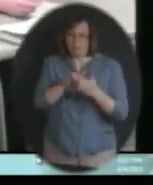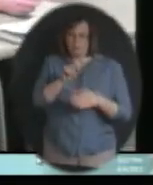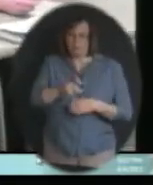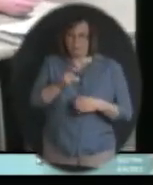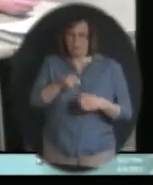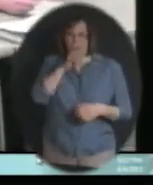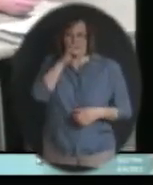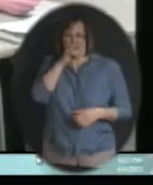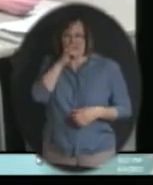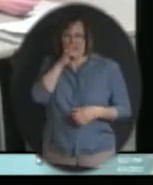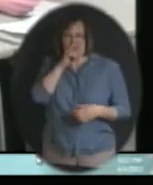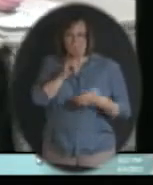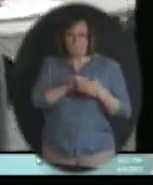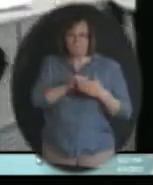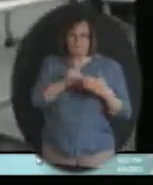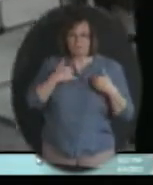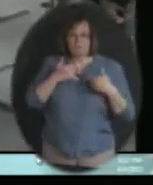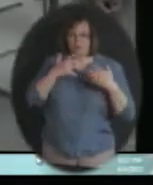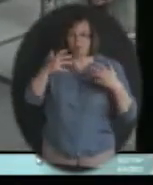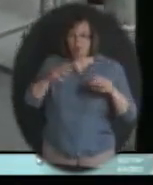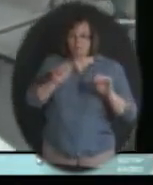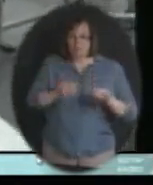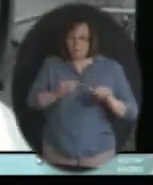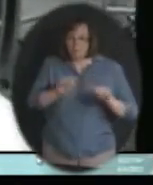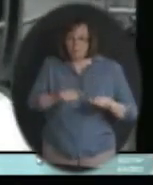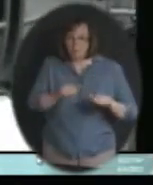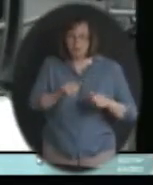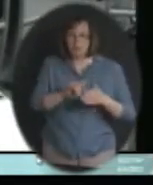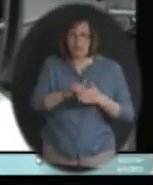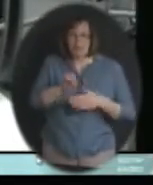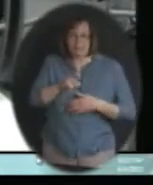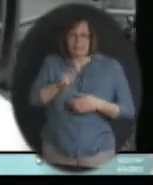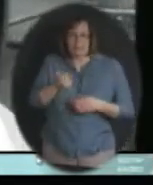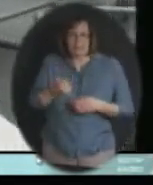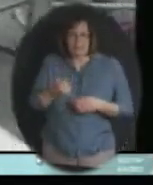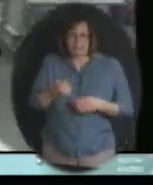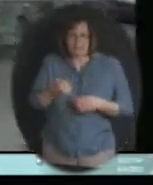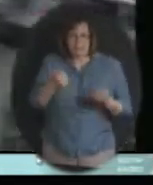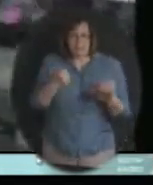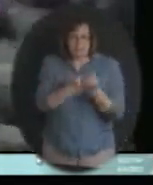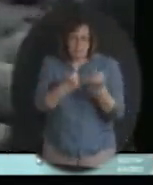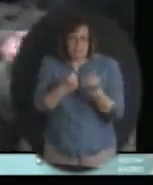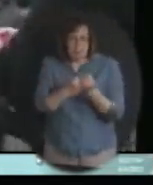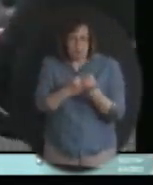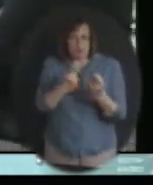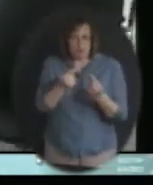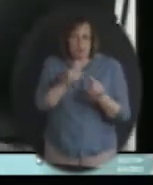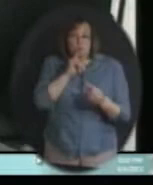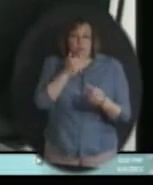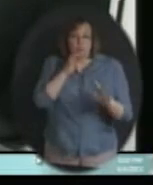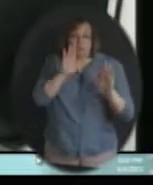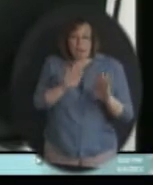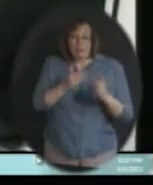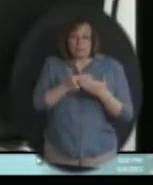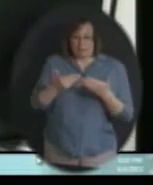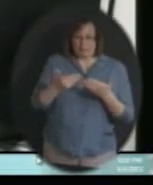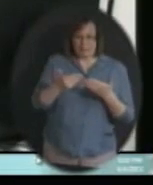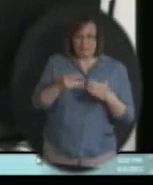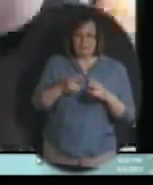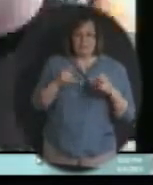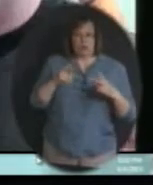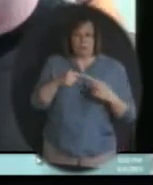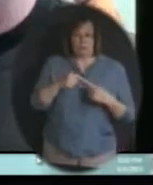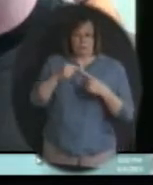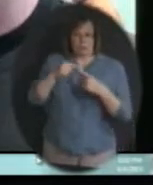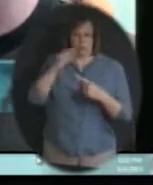There are kids out there that have tons of capability that just need a little bit of support to do really great things. It's very, very